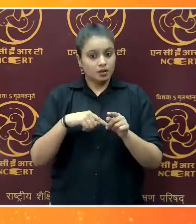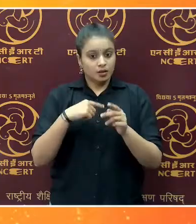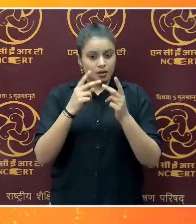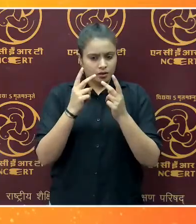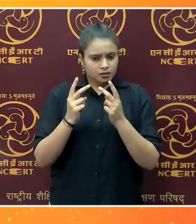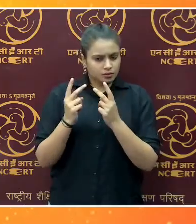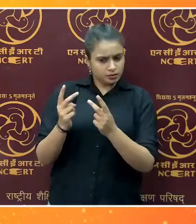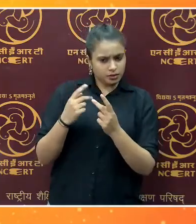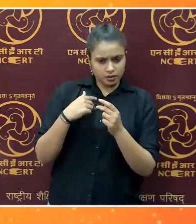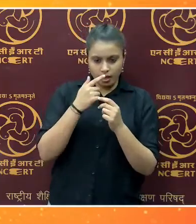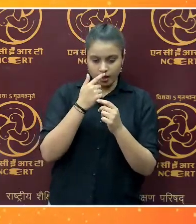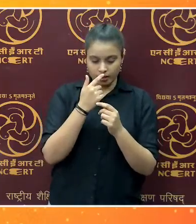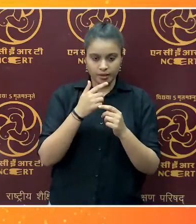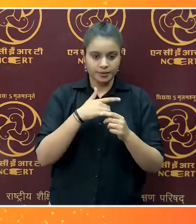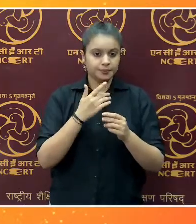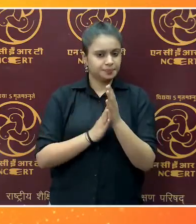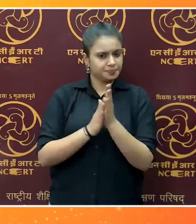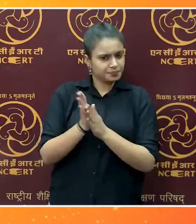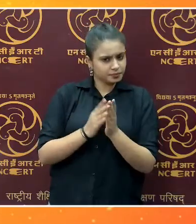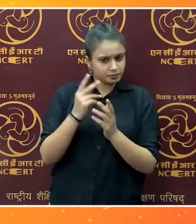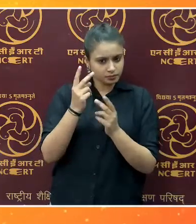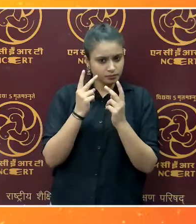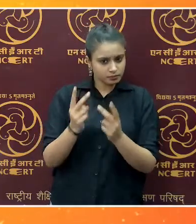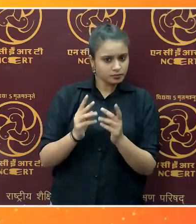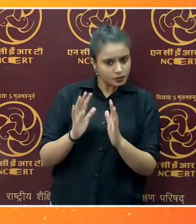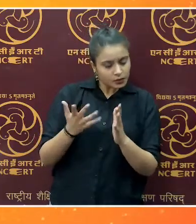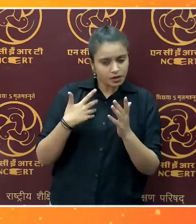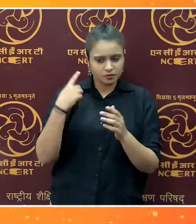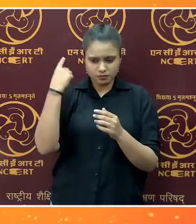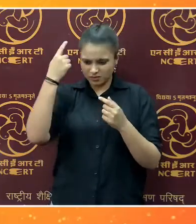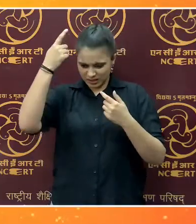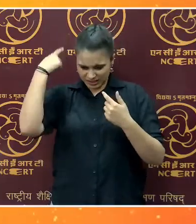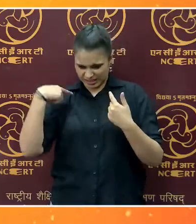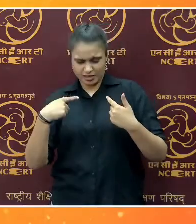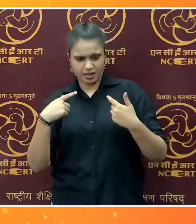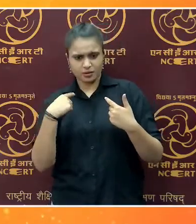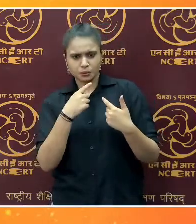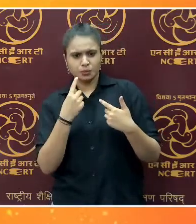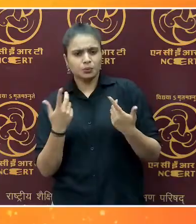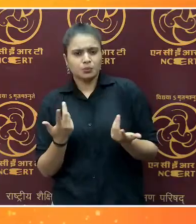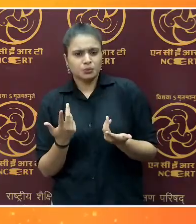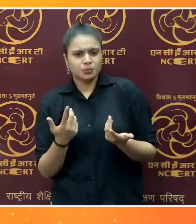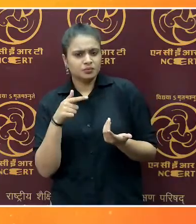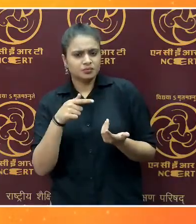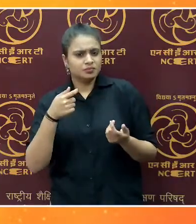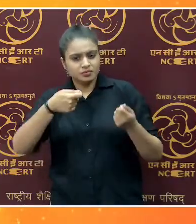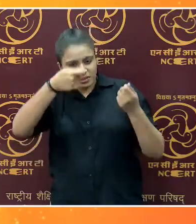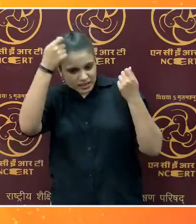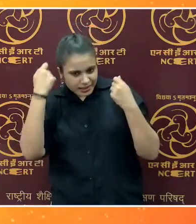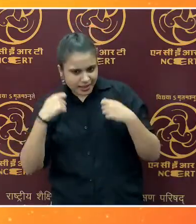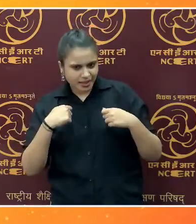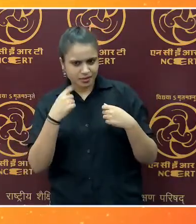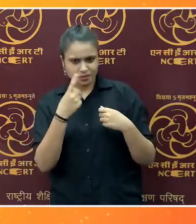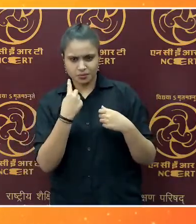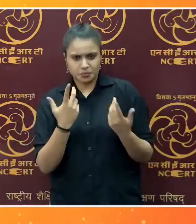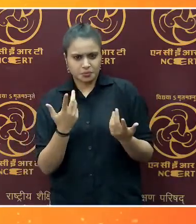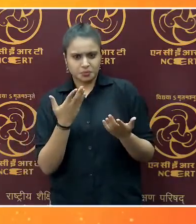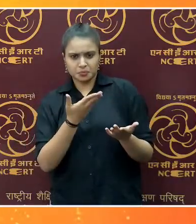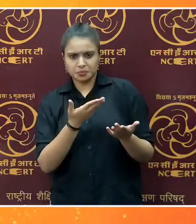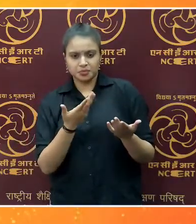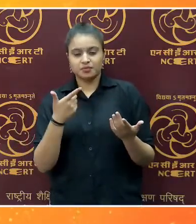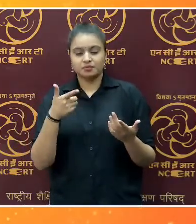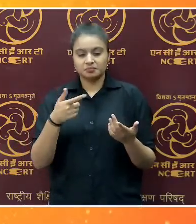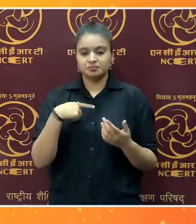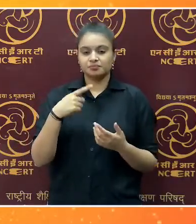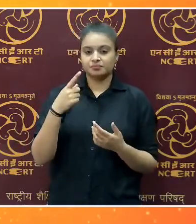really interesting today, and what's hanging around your neck? It's not what, it's who. It's who? So who's hanging around your neck? This is the